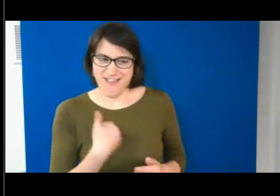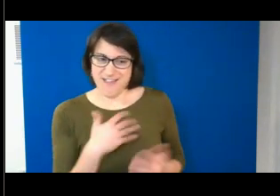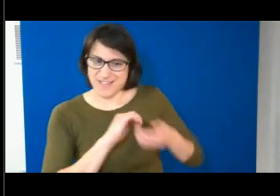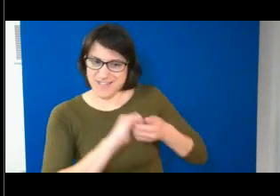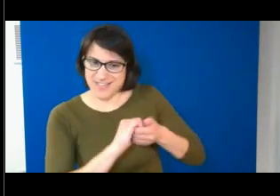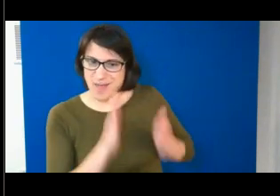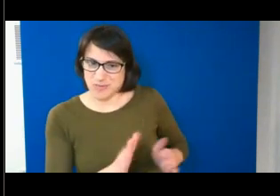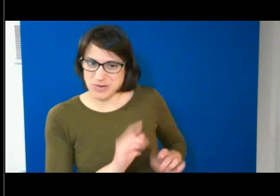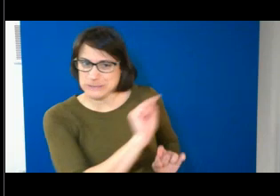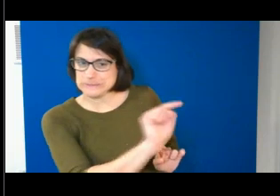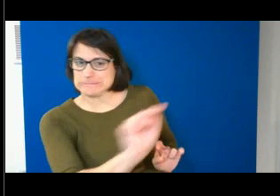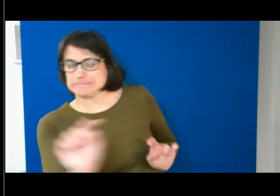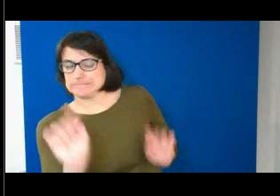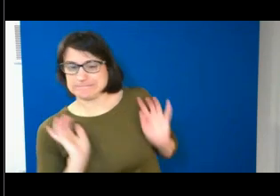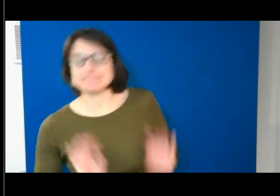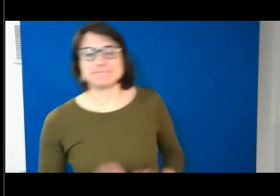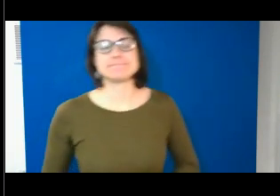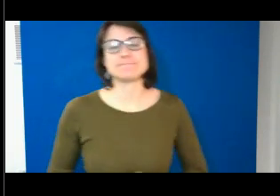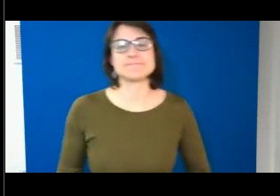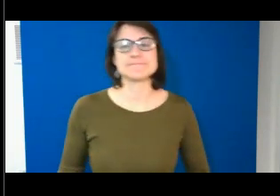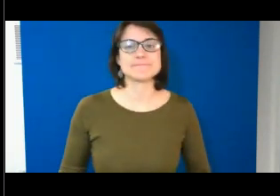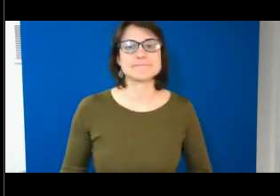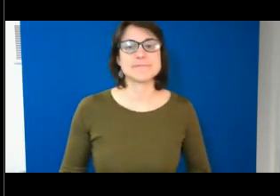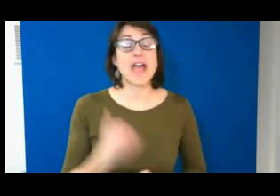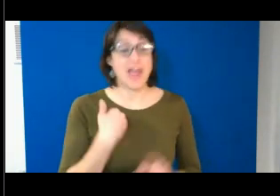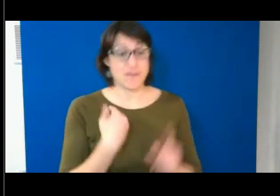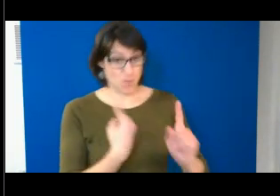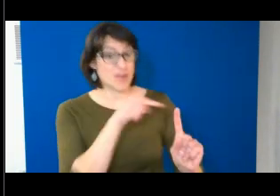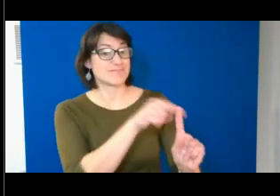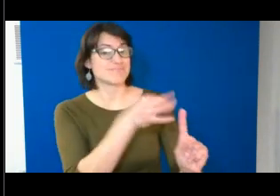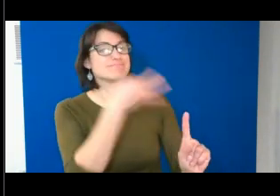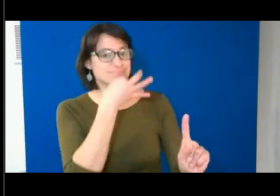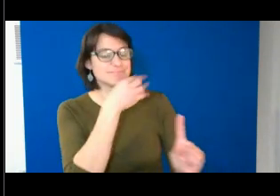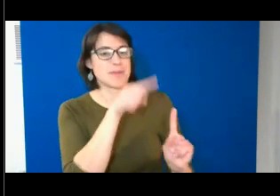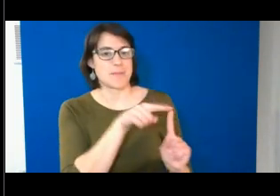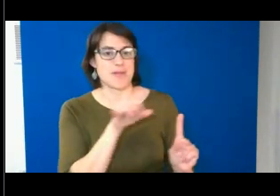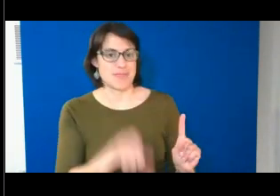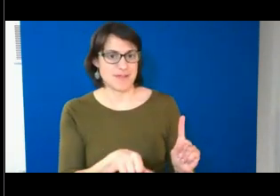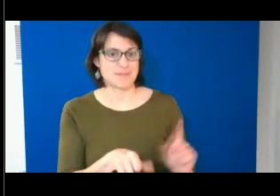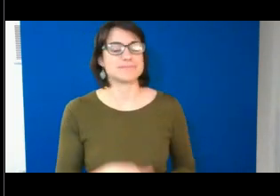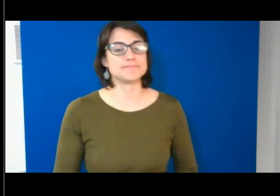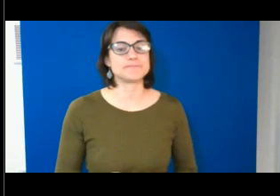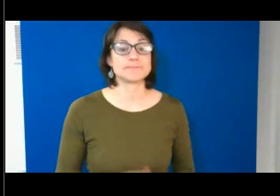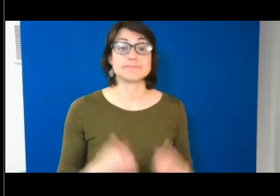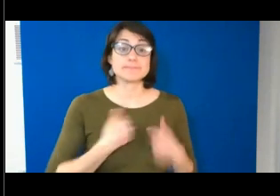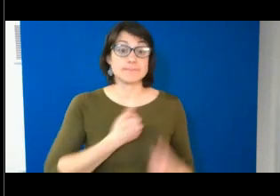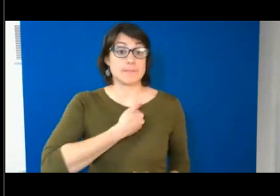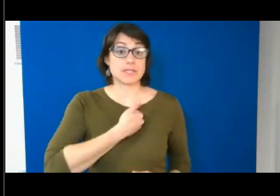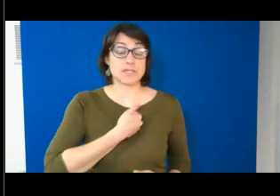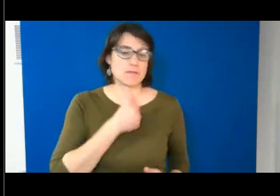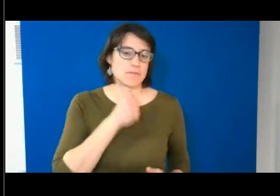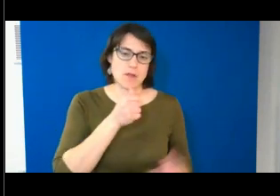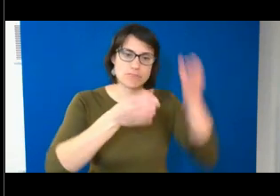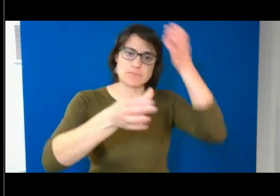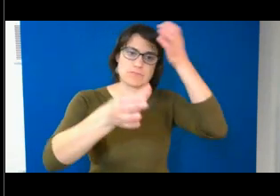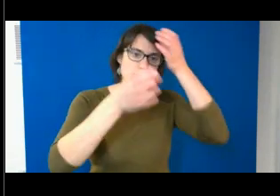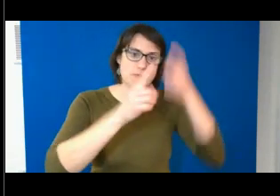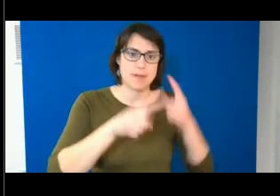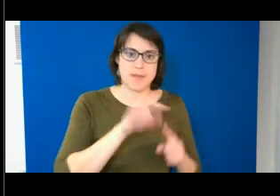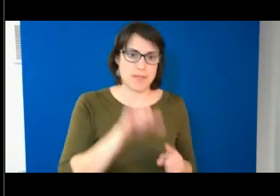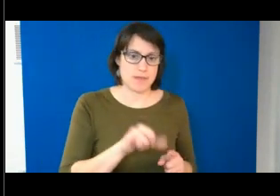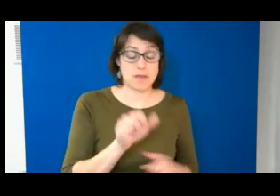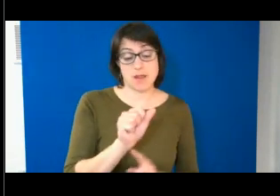So we have these collaborators. He's an expert on that. So yeah, that's I don't really know that much on that. You know, like the